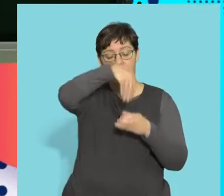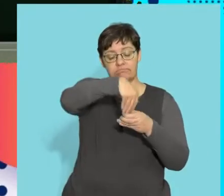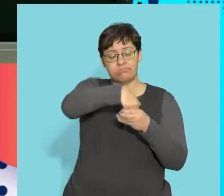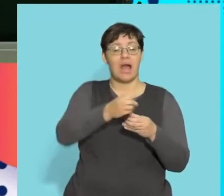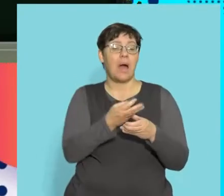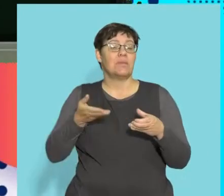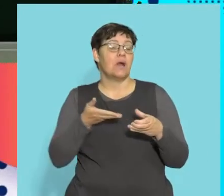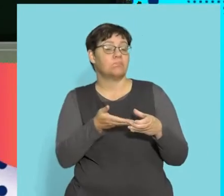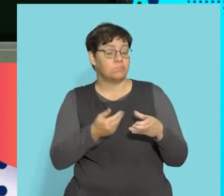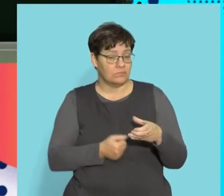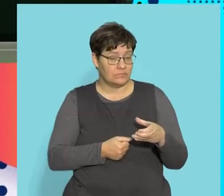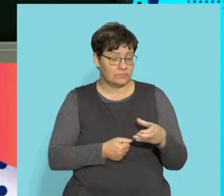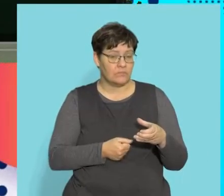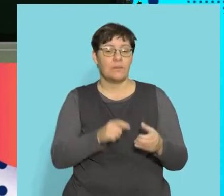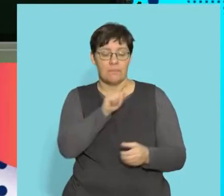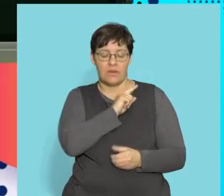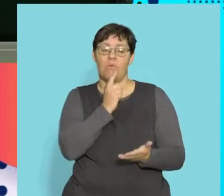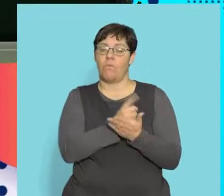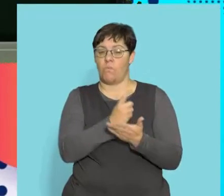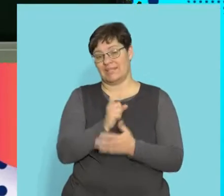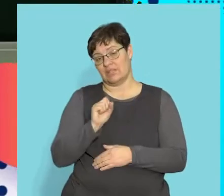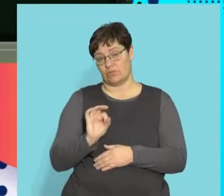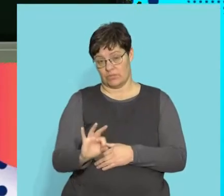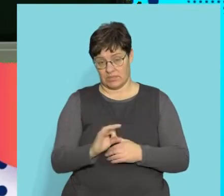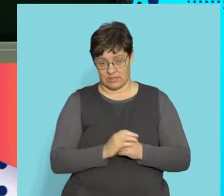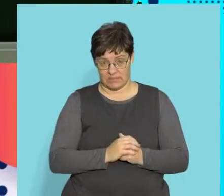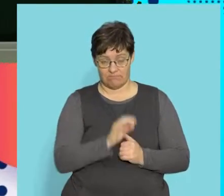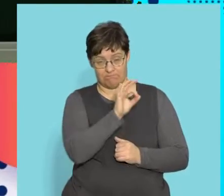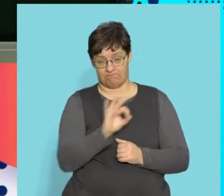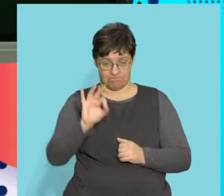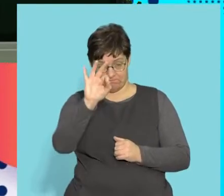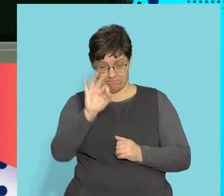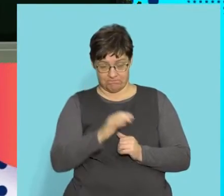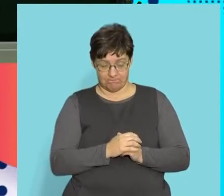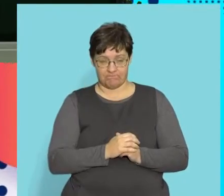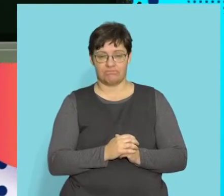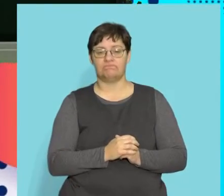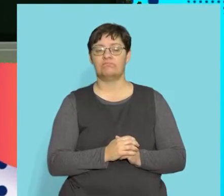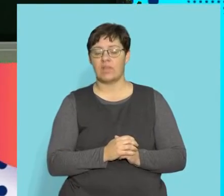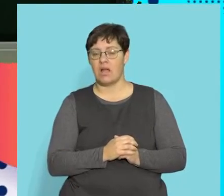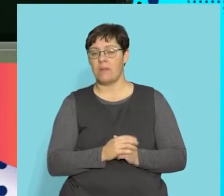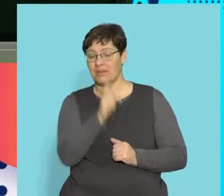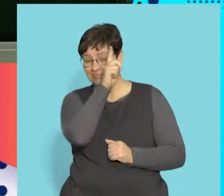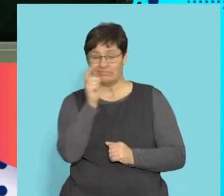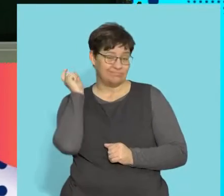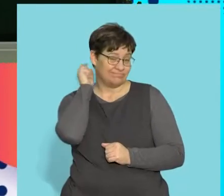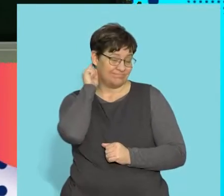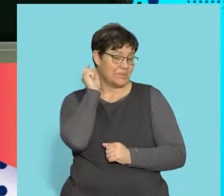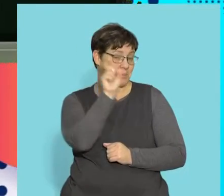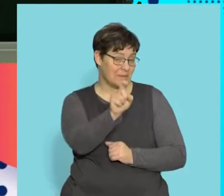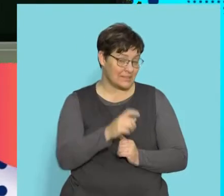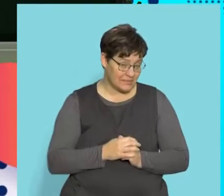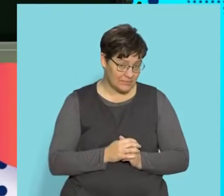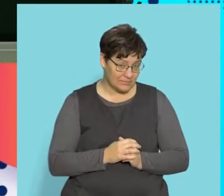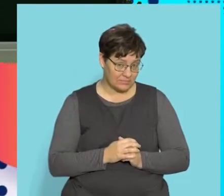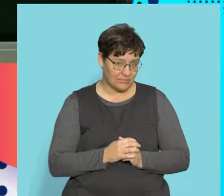a three-dimensional shape can hold, the units will always be cubed. So just want to highlight that and just make sure that I remind you of